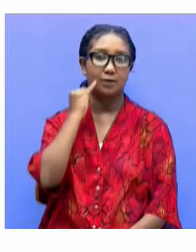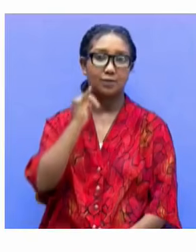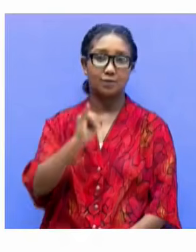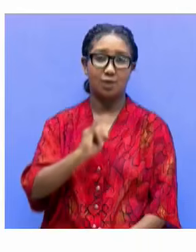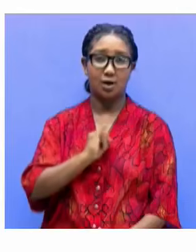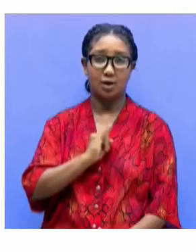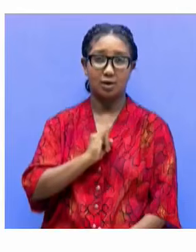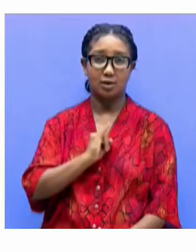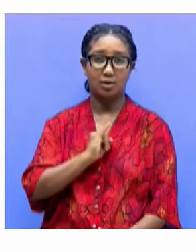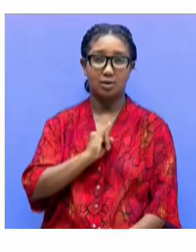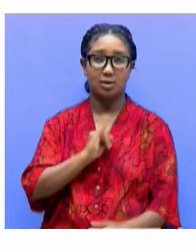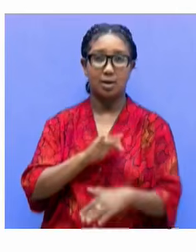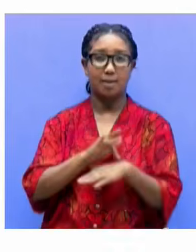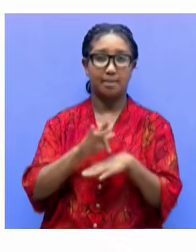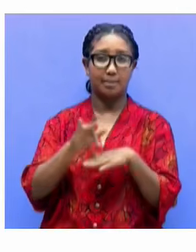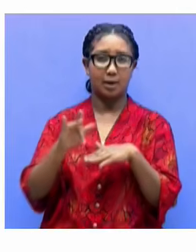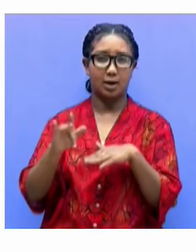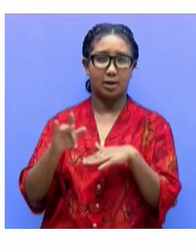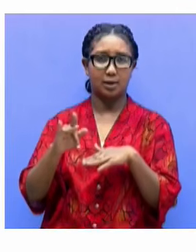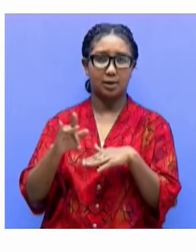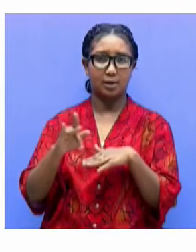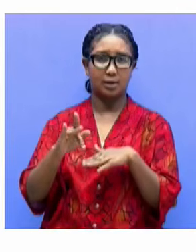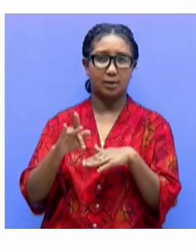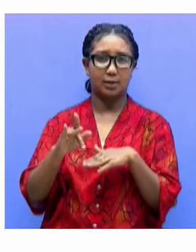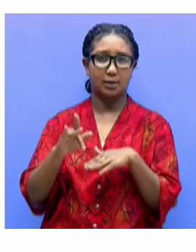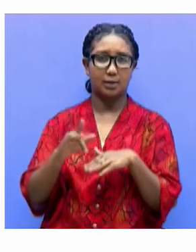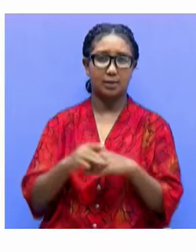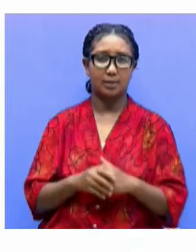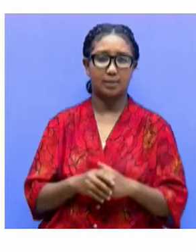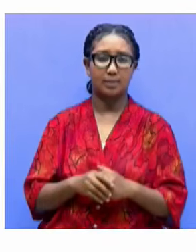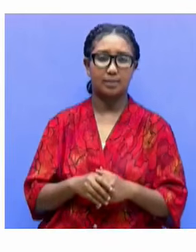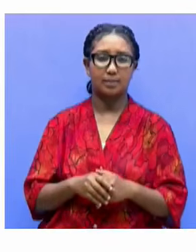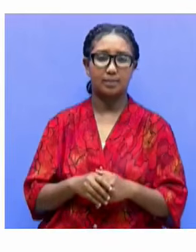I blank be you,